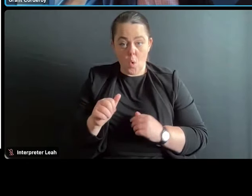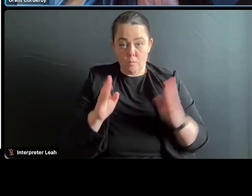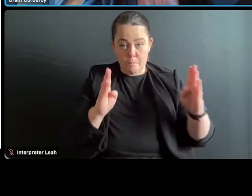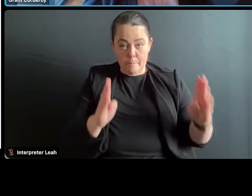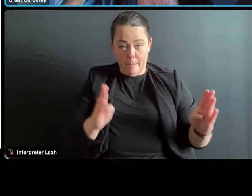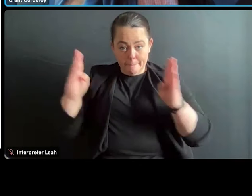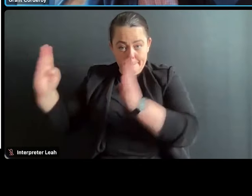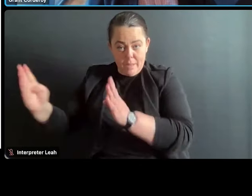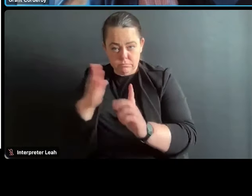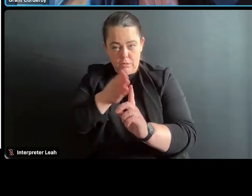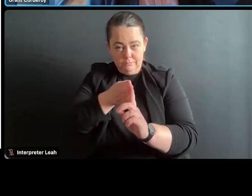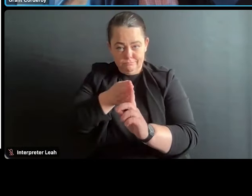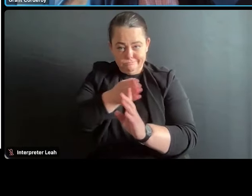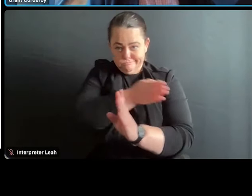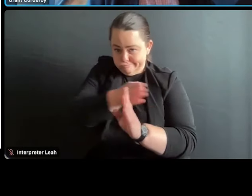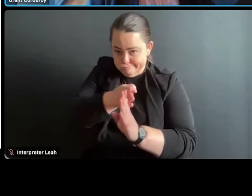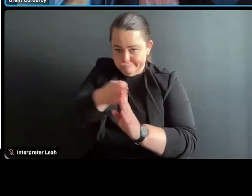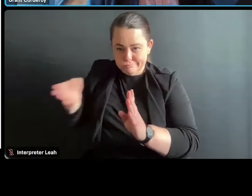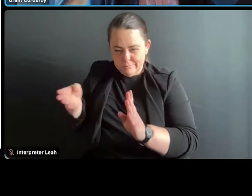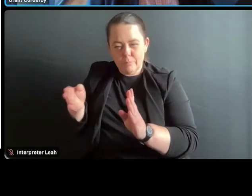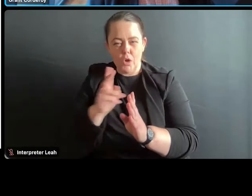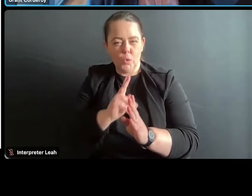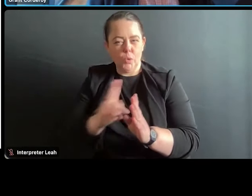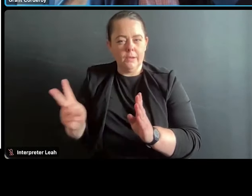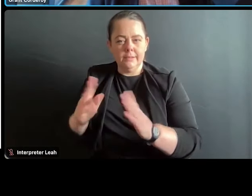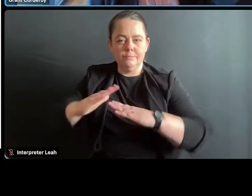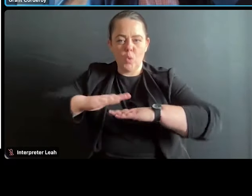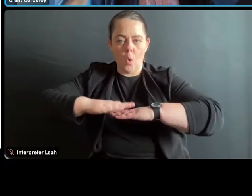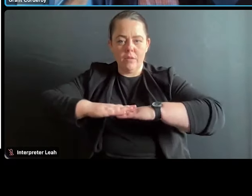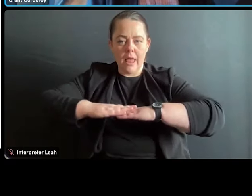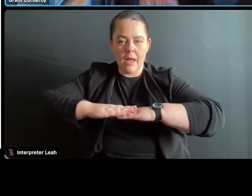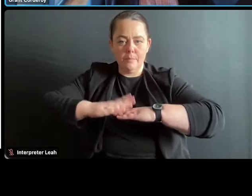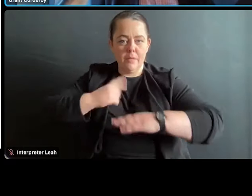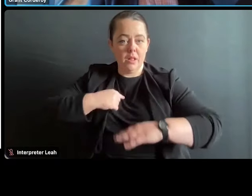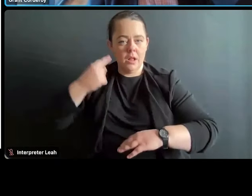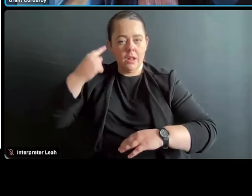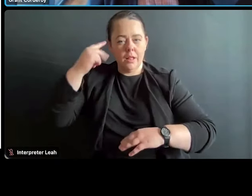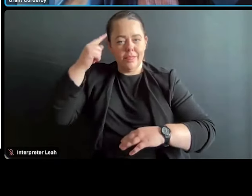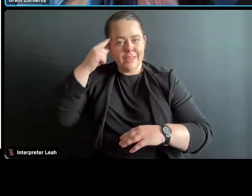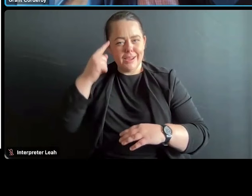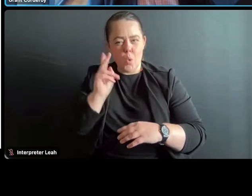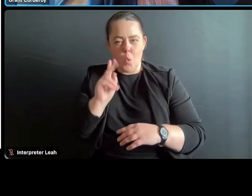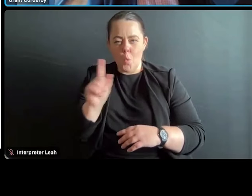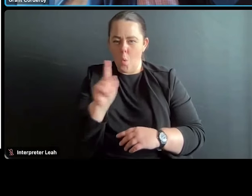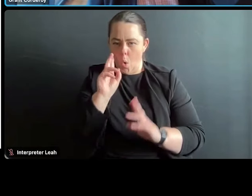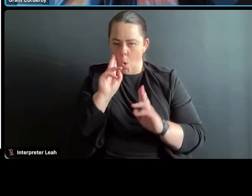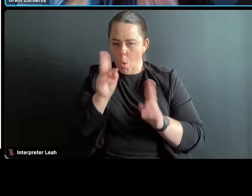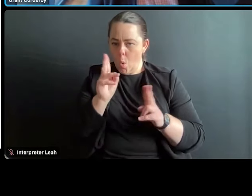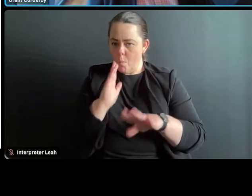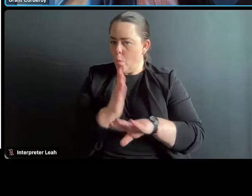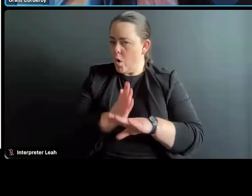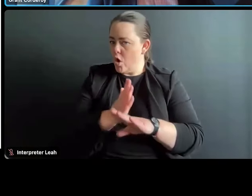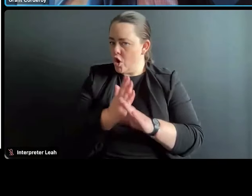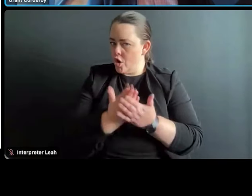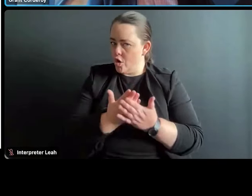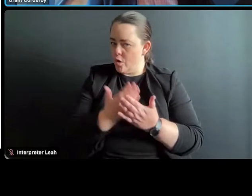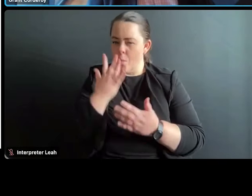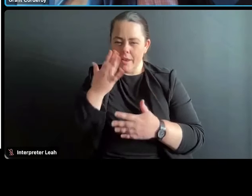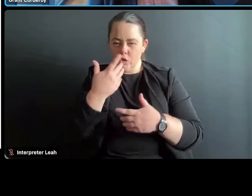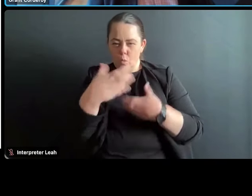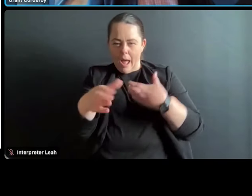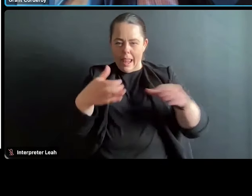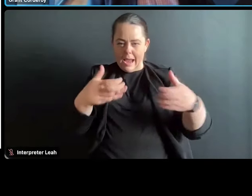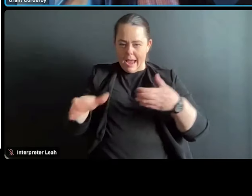the main shift that they're working on when you're looking at the allocation of the shifts. And again, see that it looks